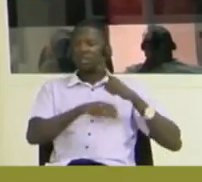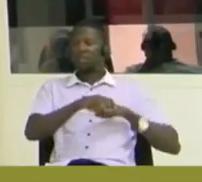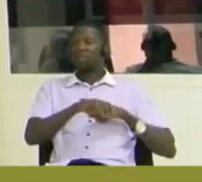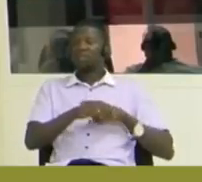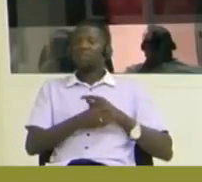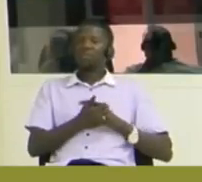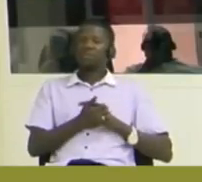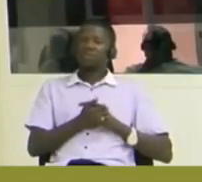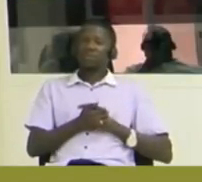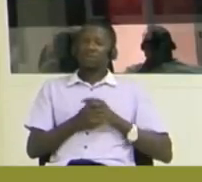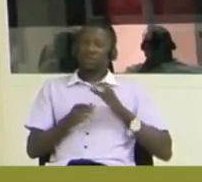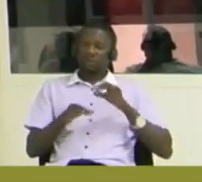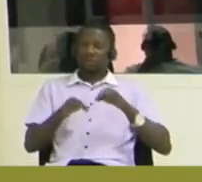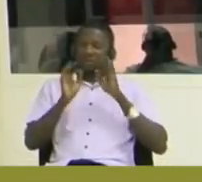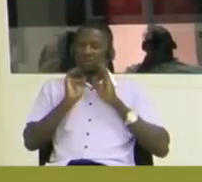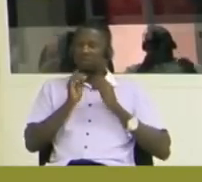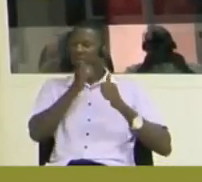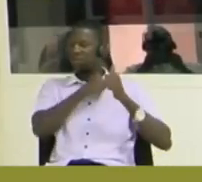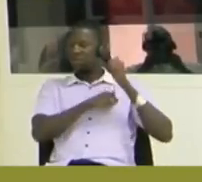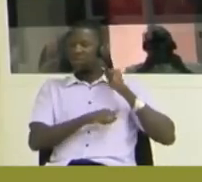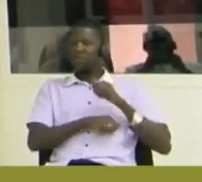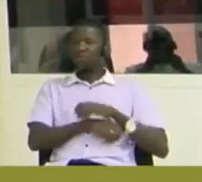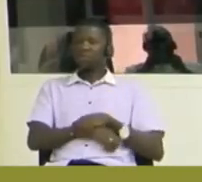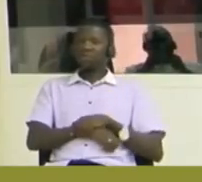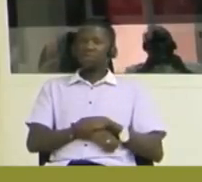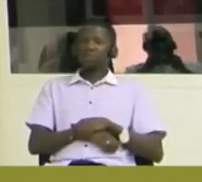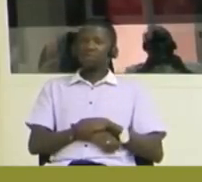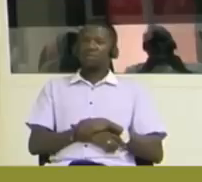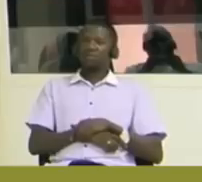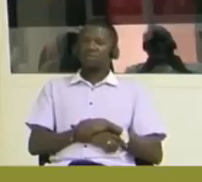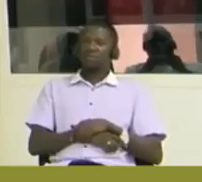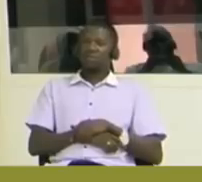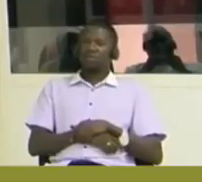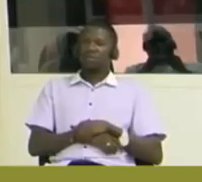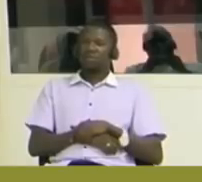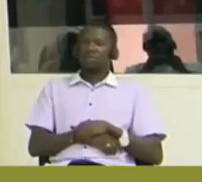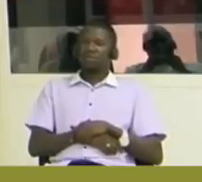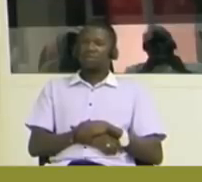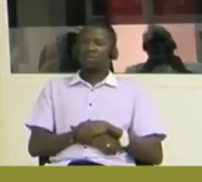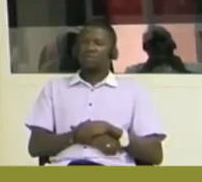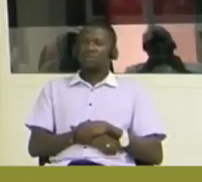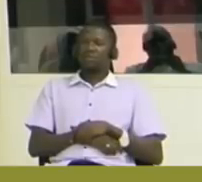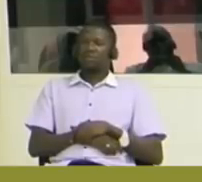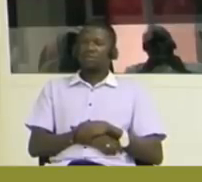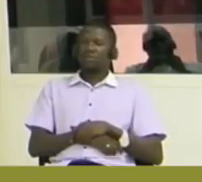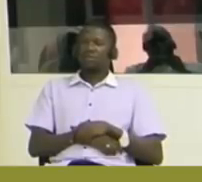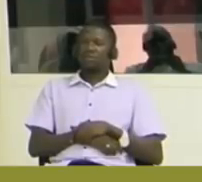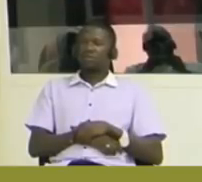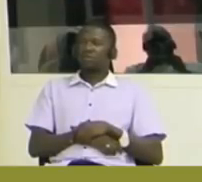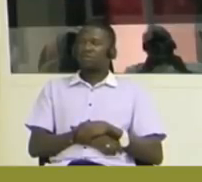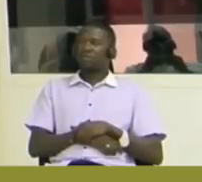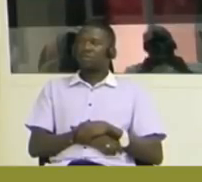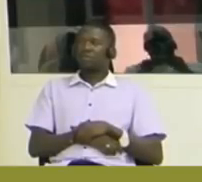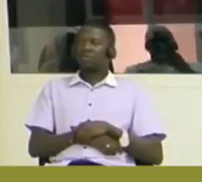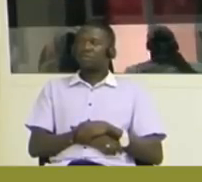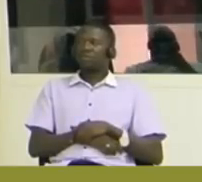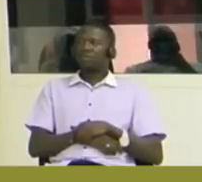back, please? Could you take it back a little bit? Could you take it back, please? Could you take it back,